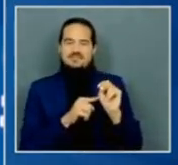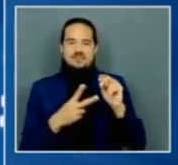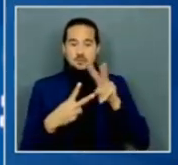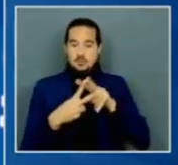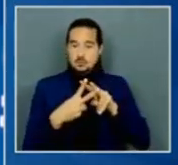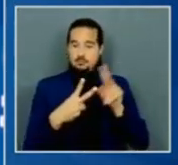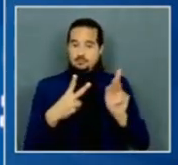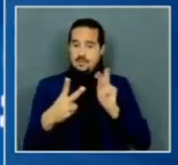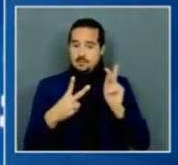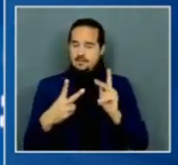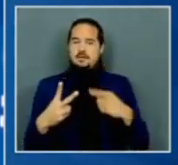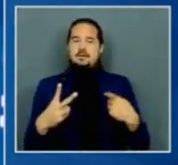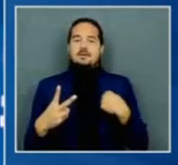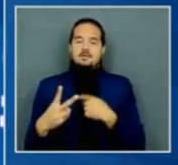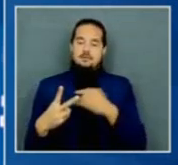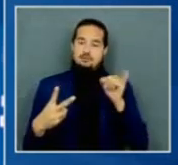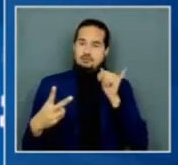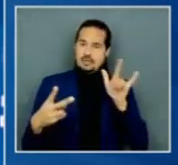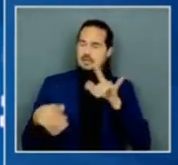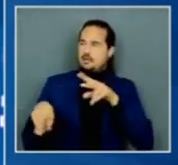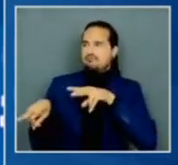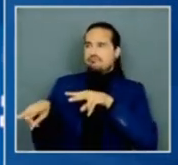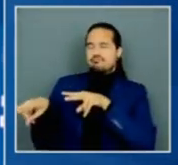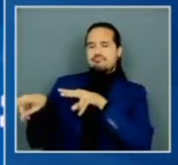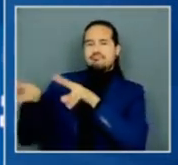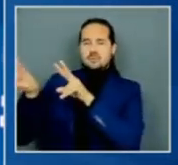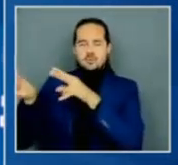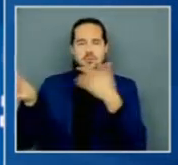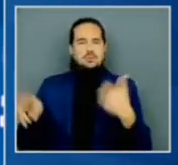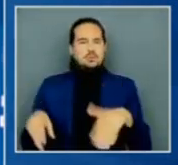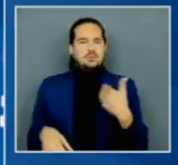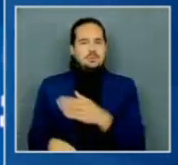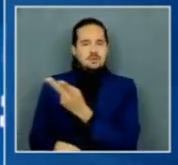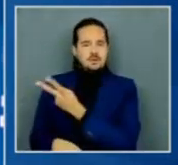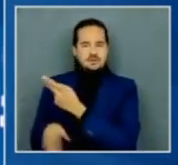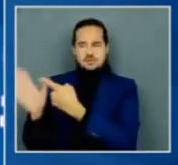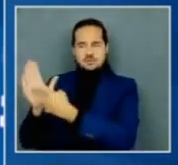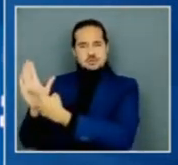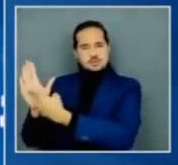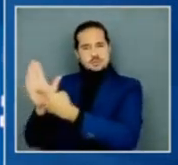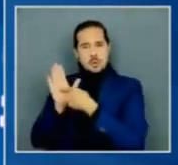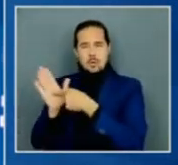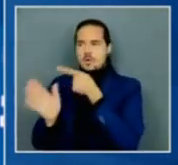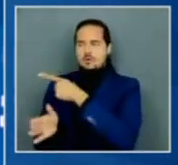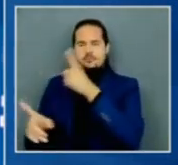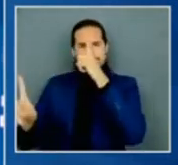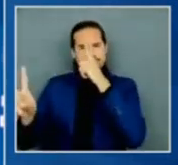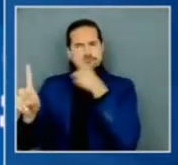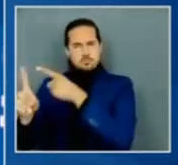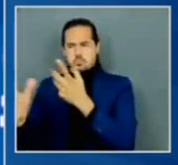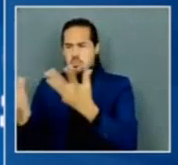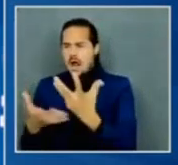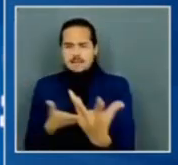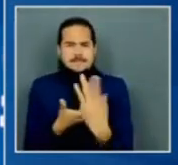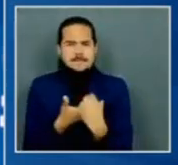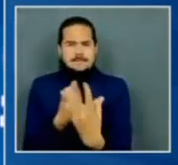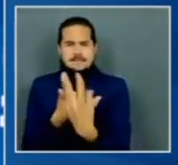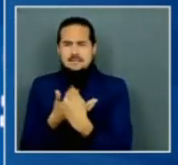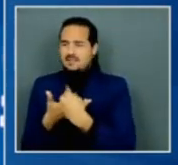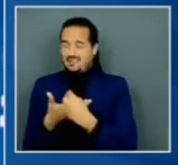mine. And what I admire about Pete is he's always clear about who he is, what he believes, and how he wants to bring people